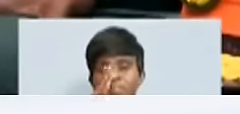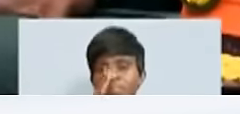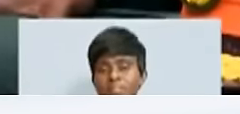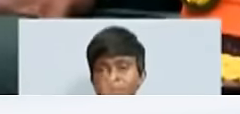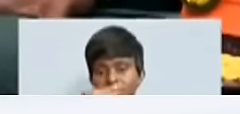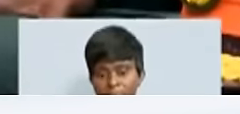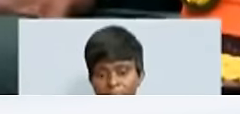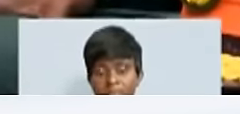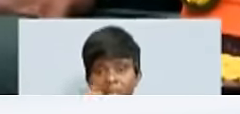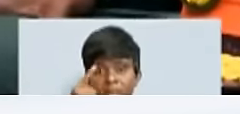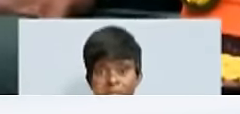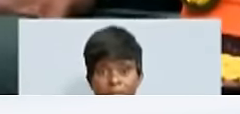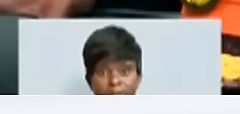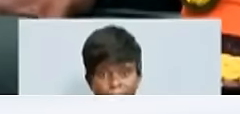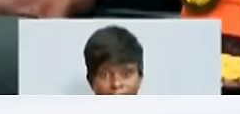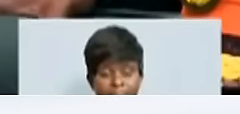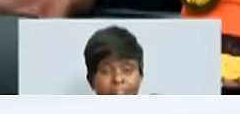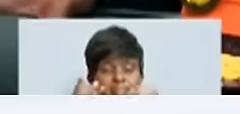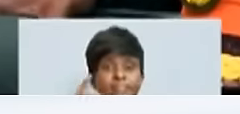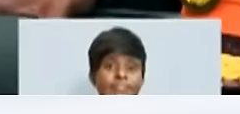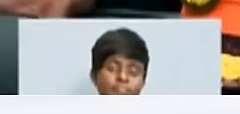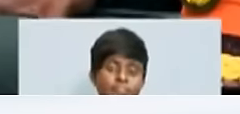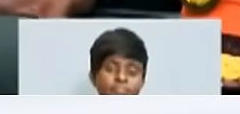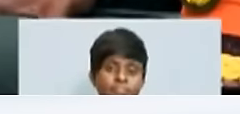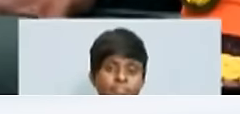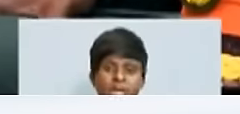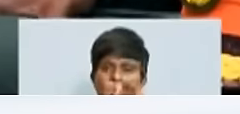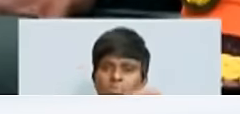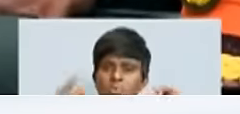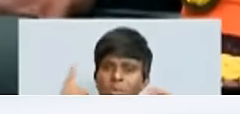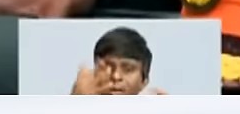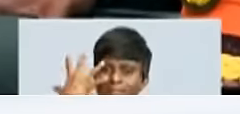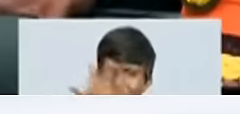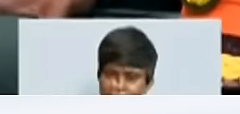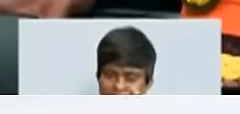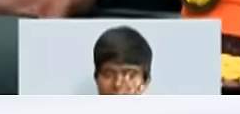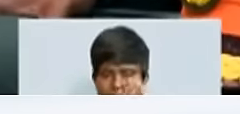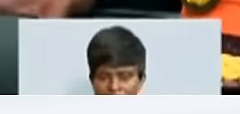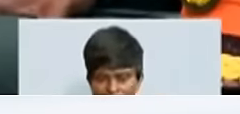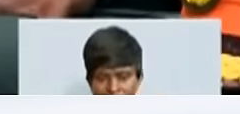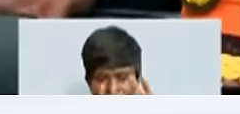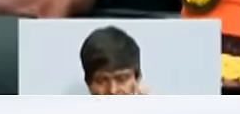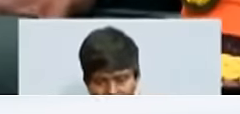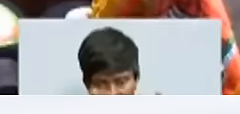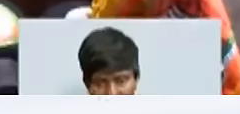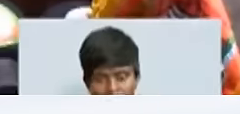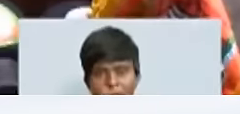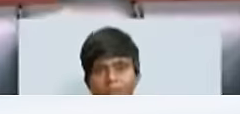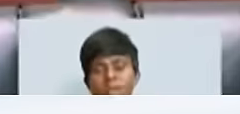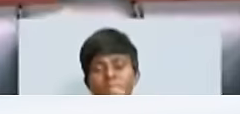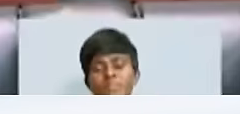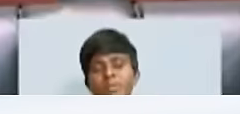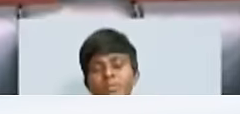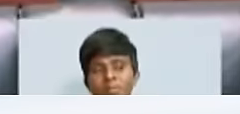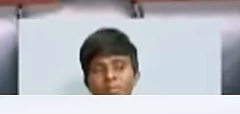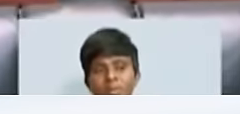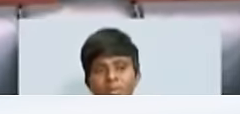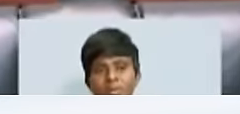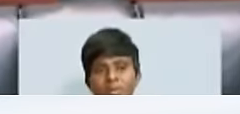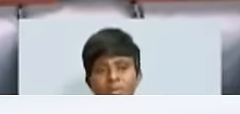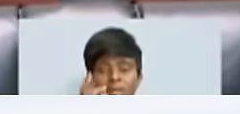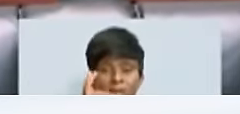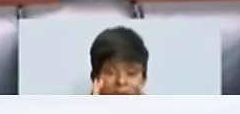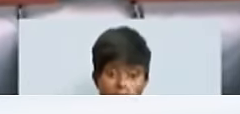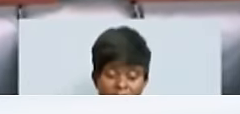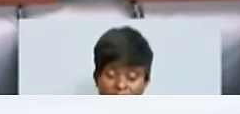what I've said several times. No one should be arrested before an investigation is done. If